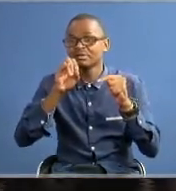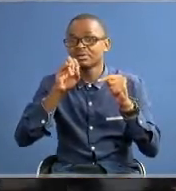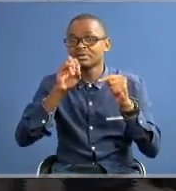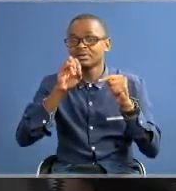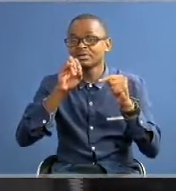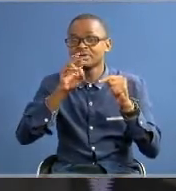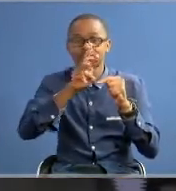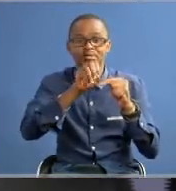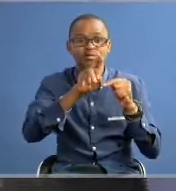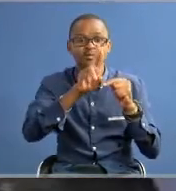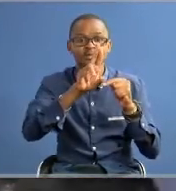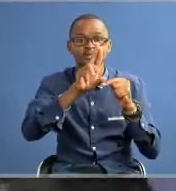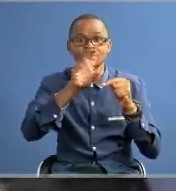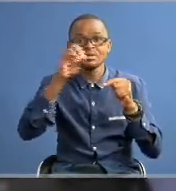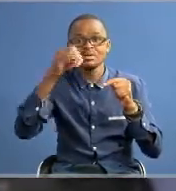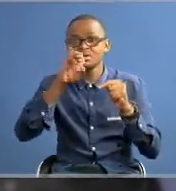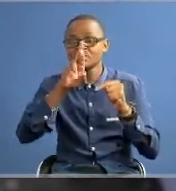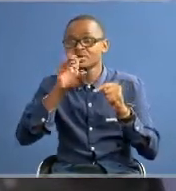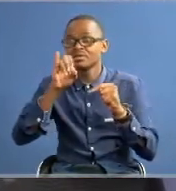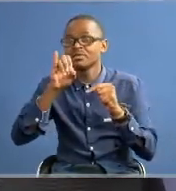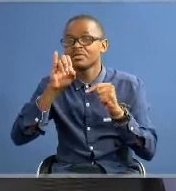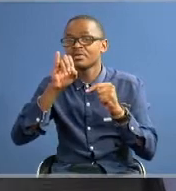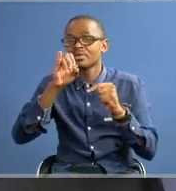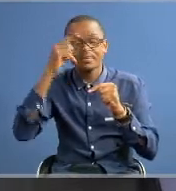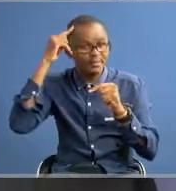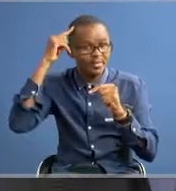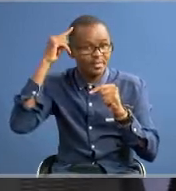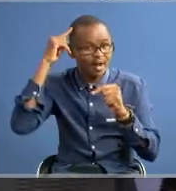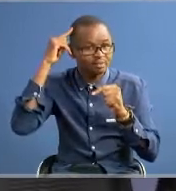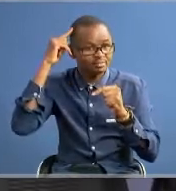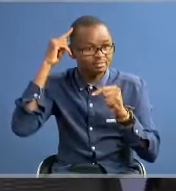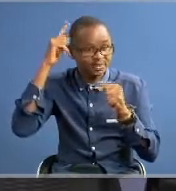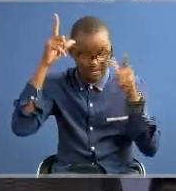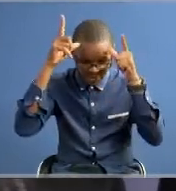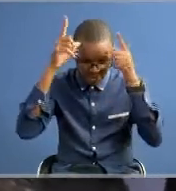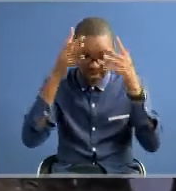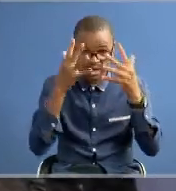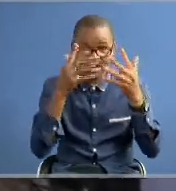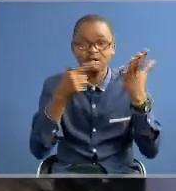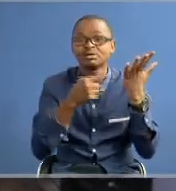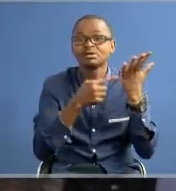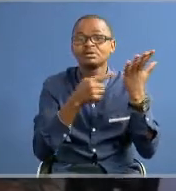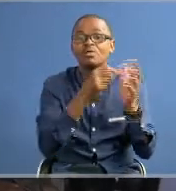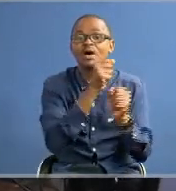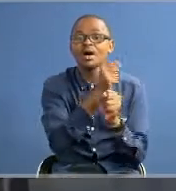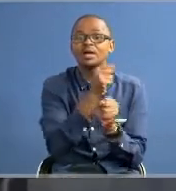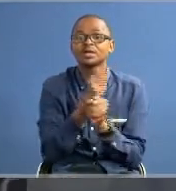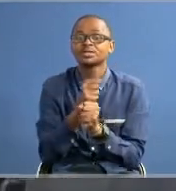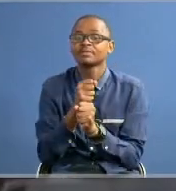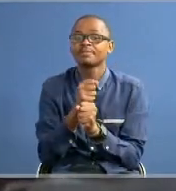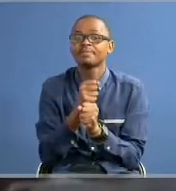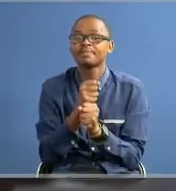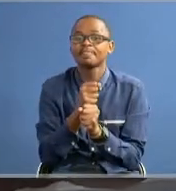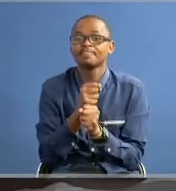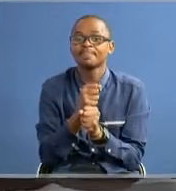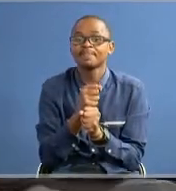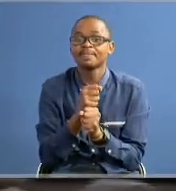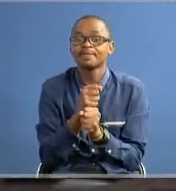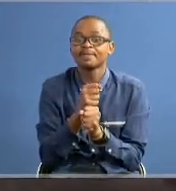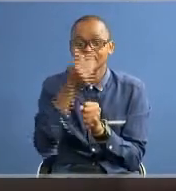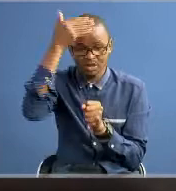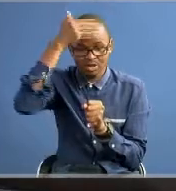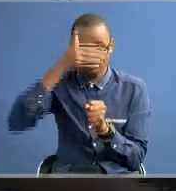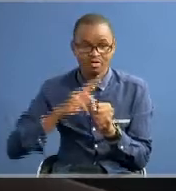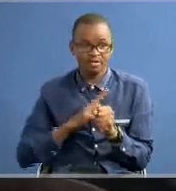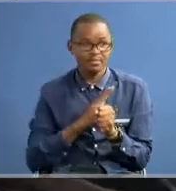Charles Muchiri, an immersive production specialist at Black Rhino VR, tells us how the technology works. So in front of us, we